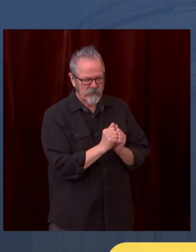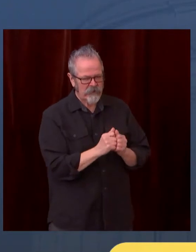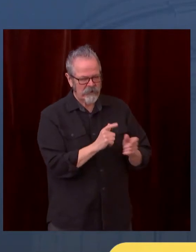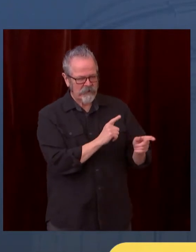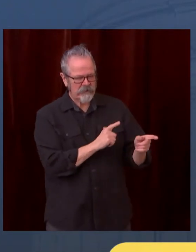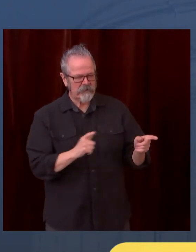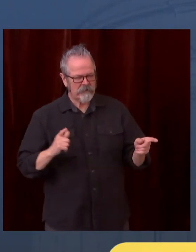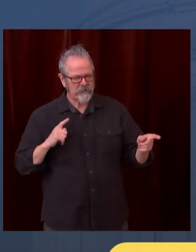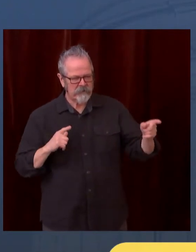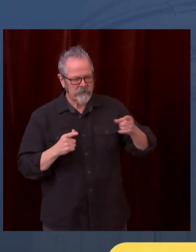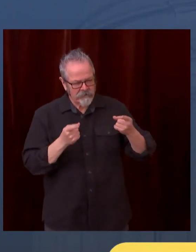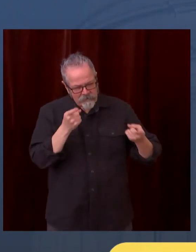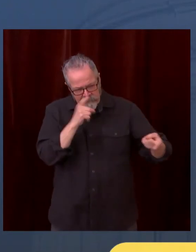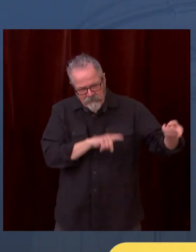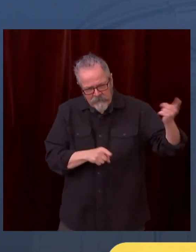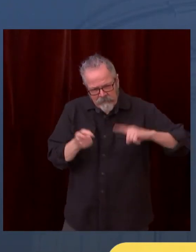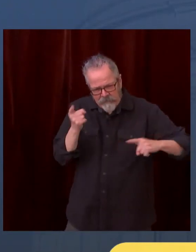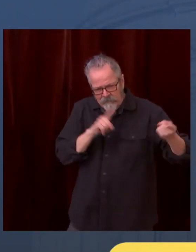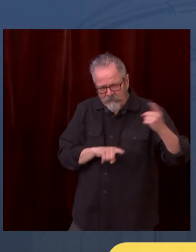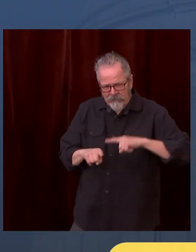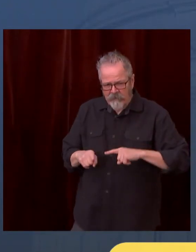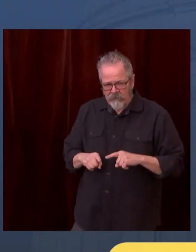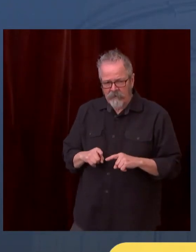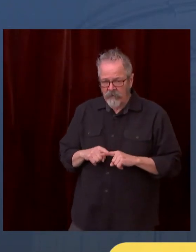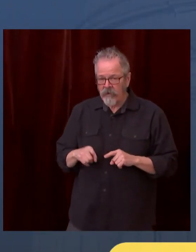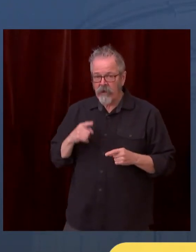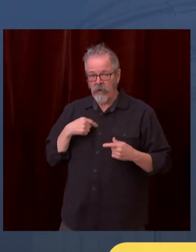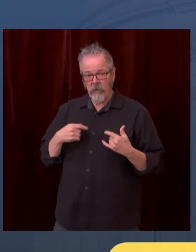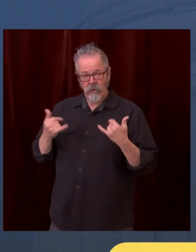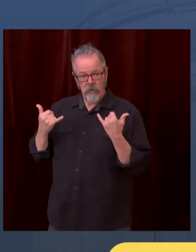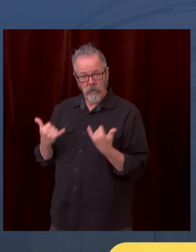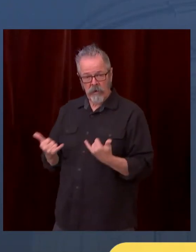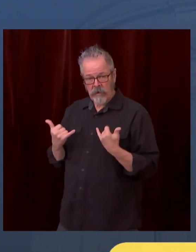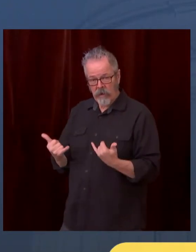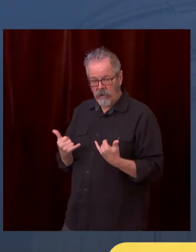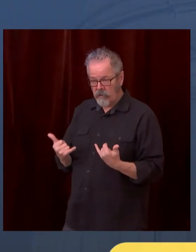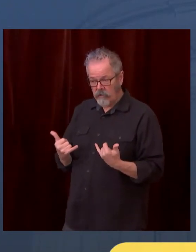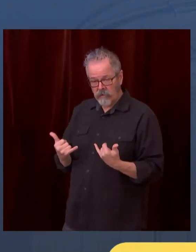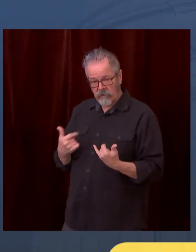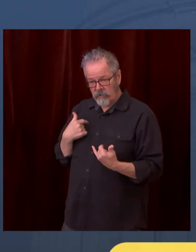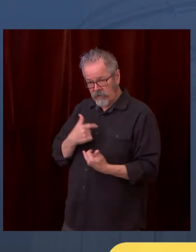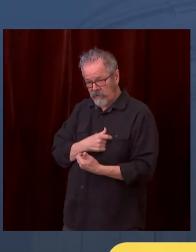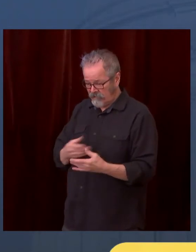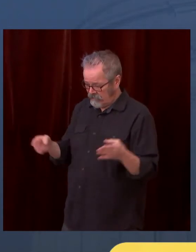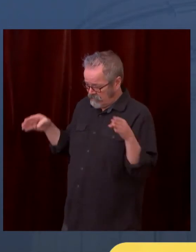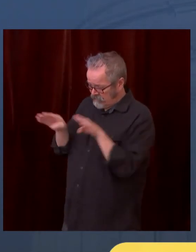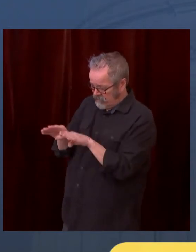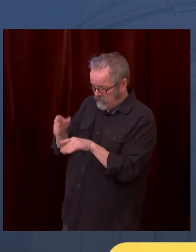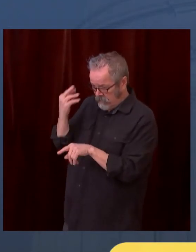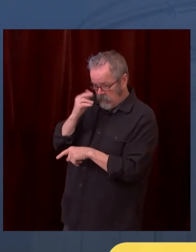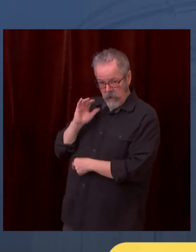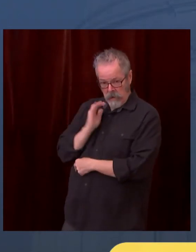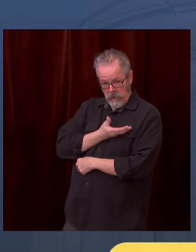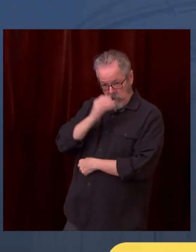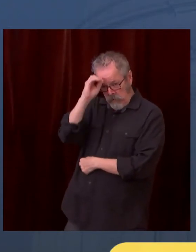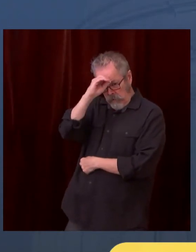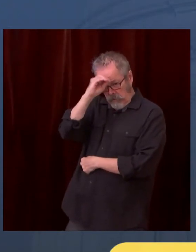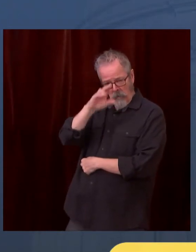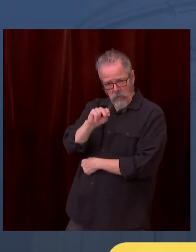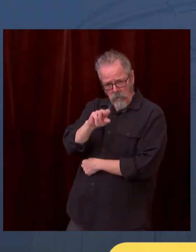advice of the State Patrol, of the National Guard, of the FBI, and others who are giving us advice about